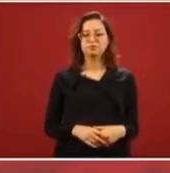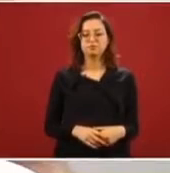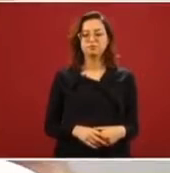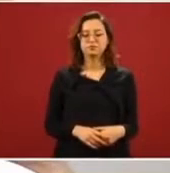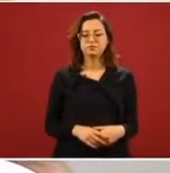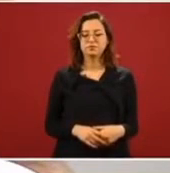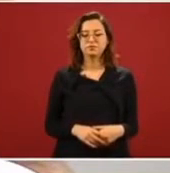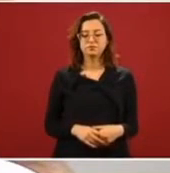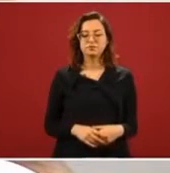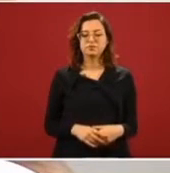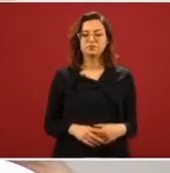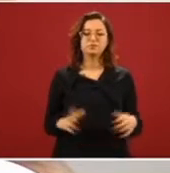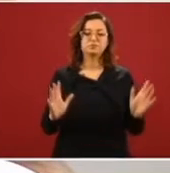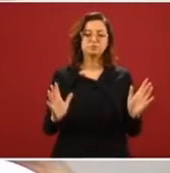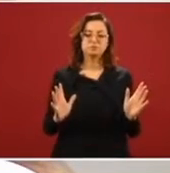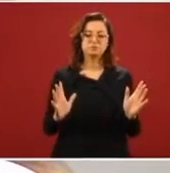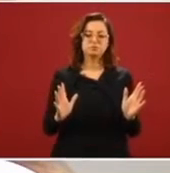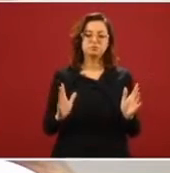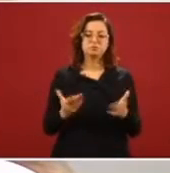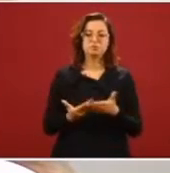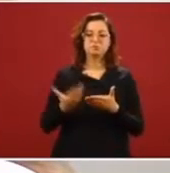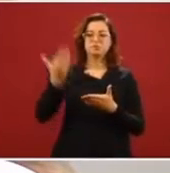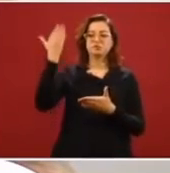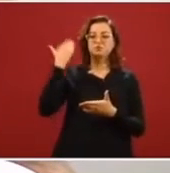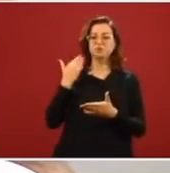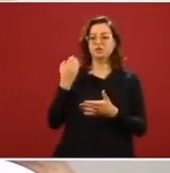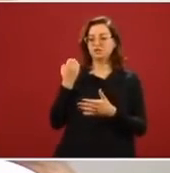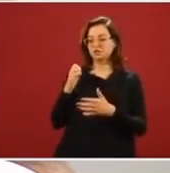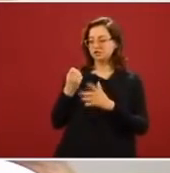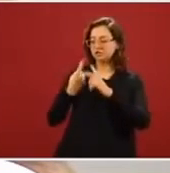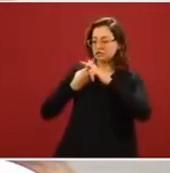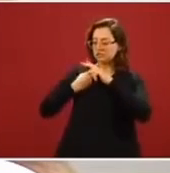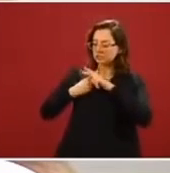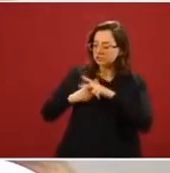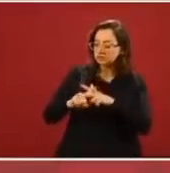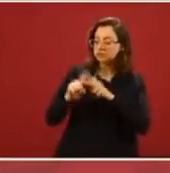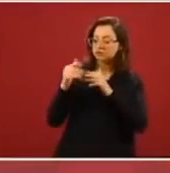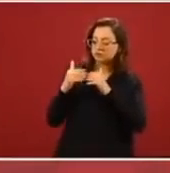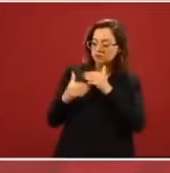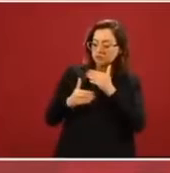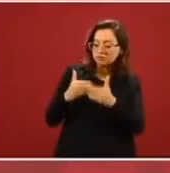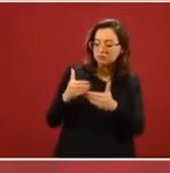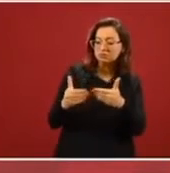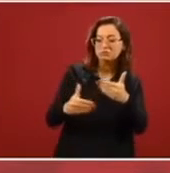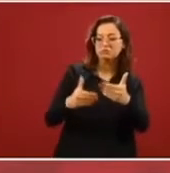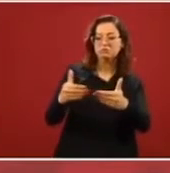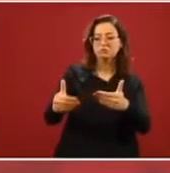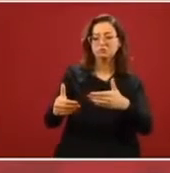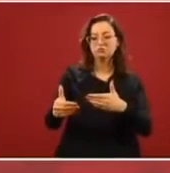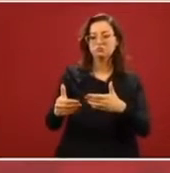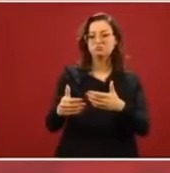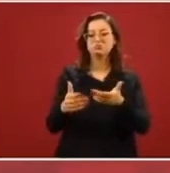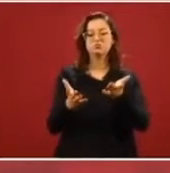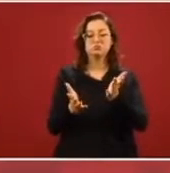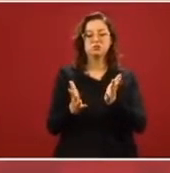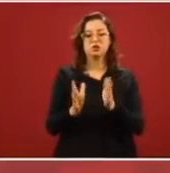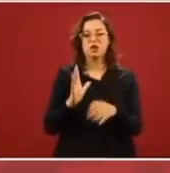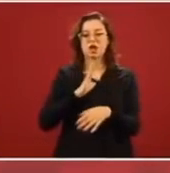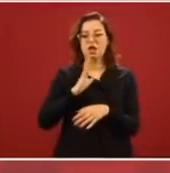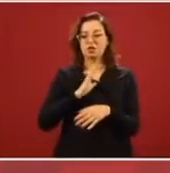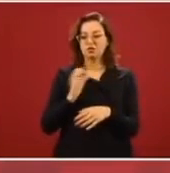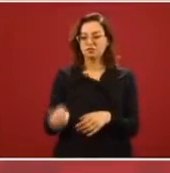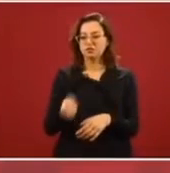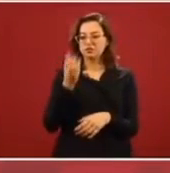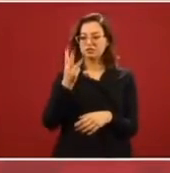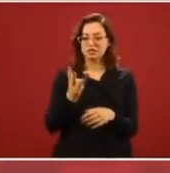to estimó was desde el estimated principio, from en the sus beginning, etapas, in its las phases. tres etapas. That is, in